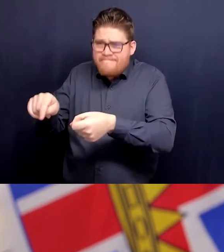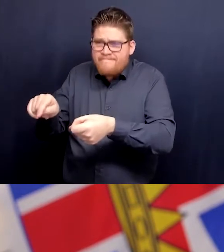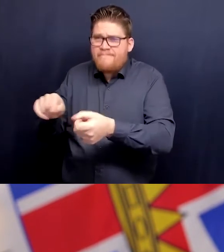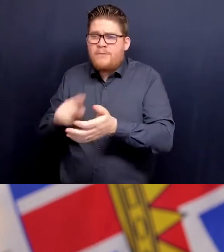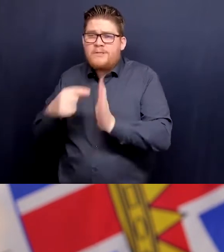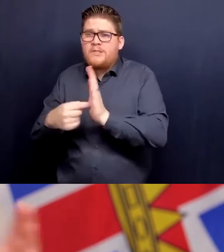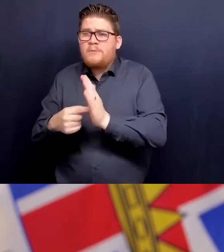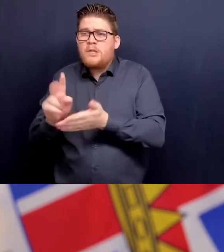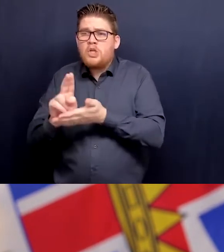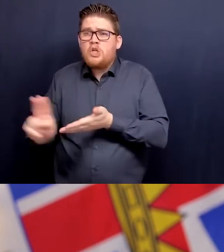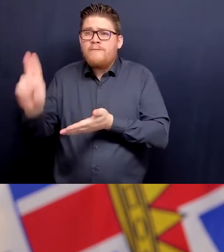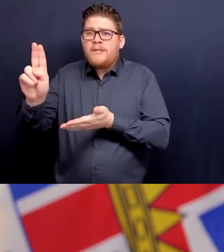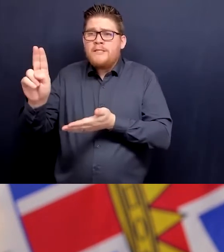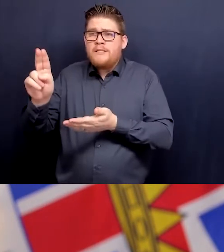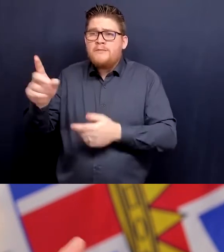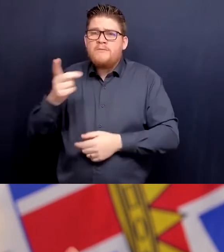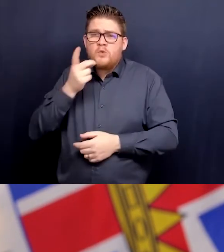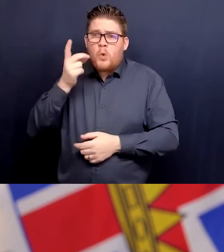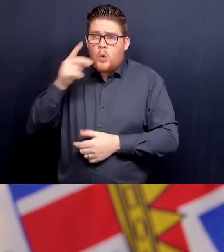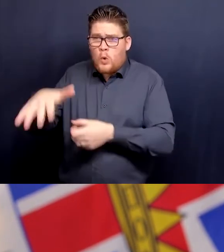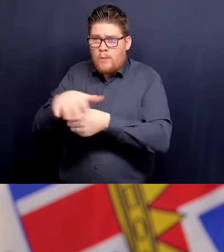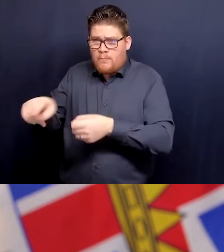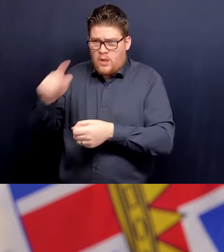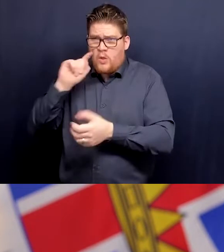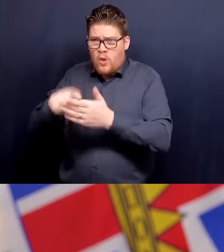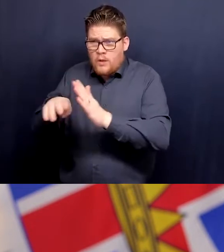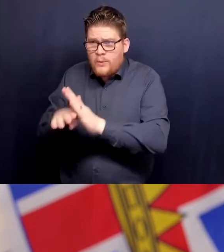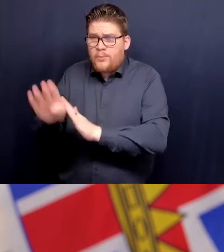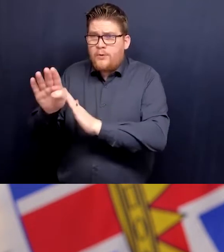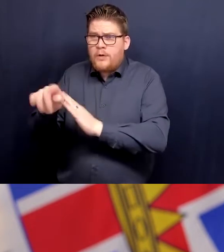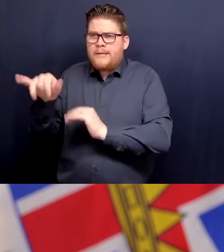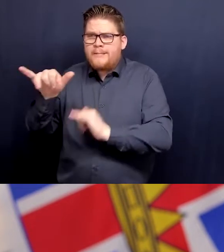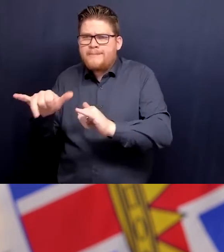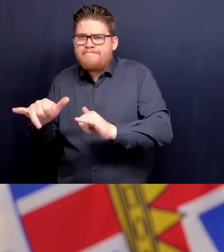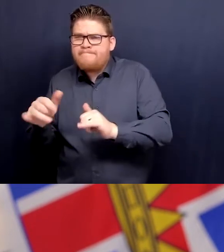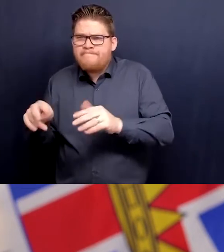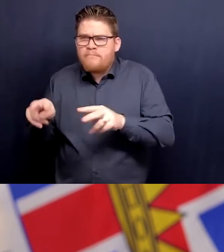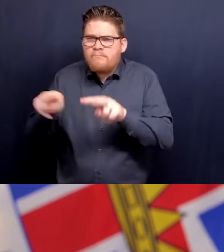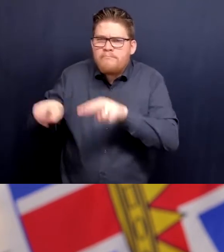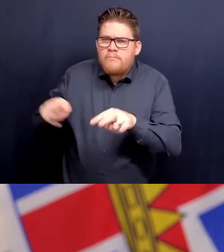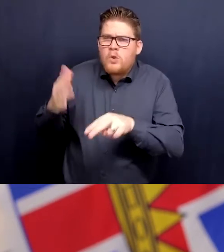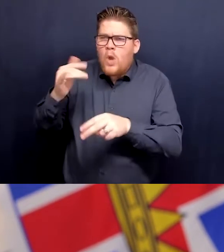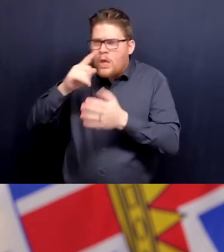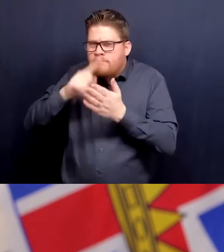a spike, and then we say, okay, well, what's happening? Why do we see a spike in this? So there's a whole number of different places that we watch. So we